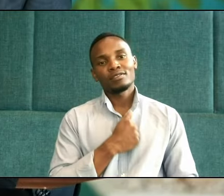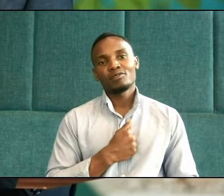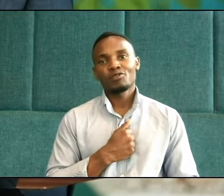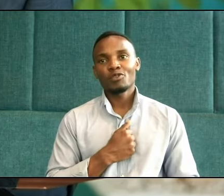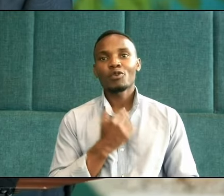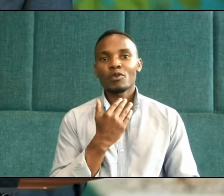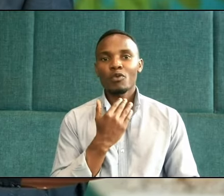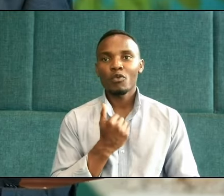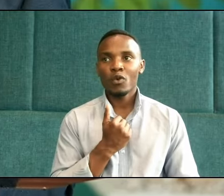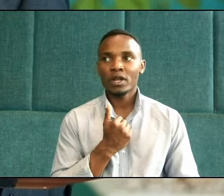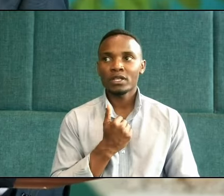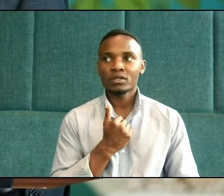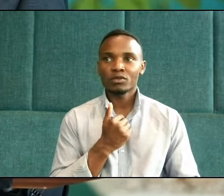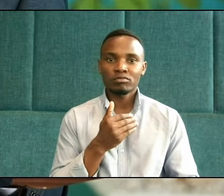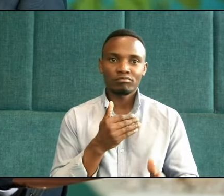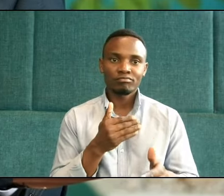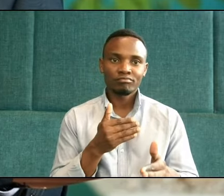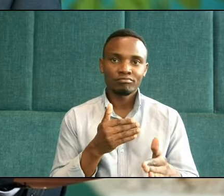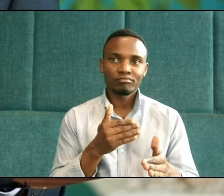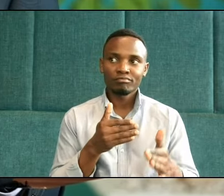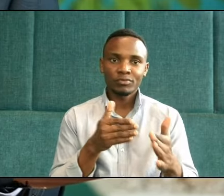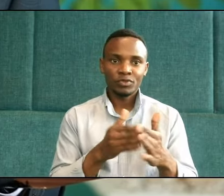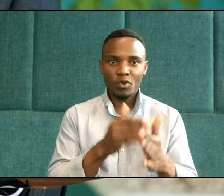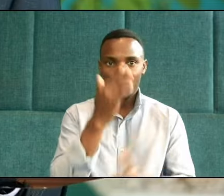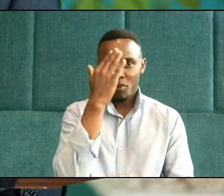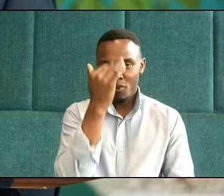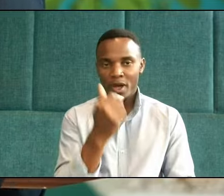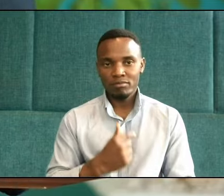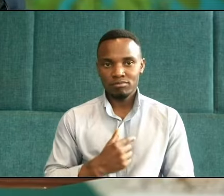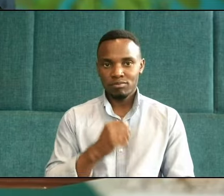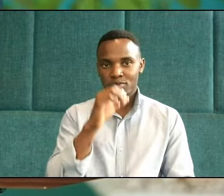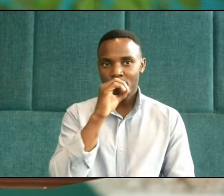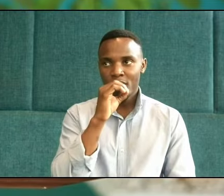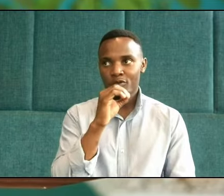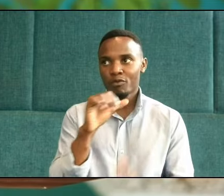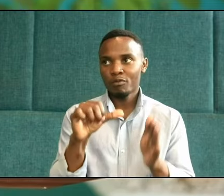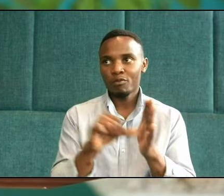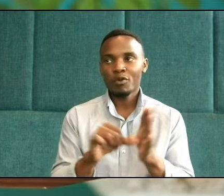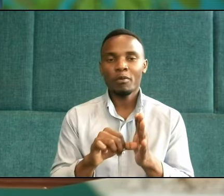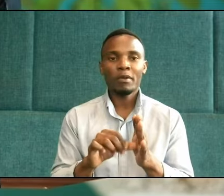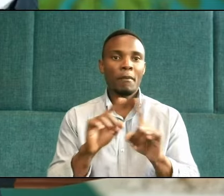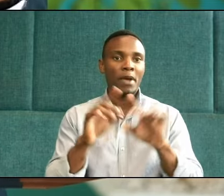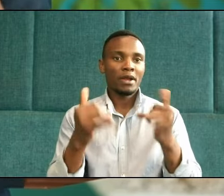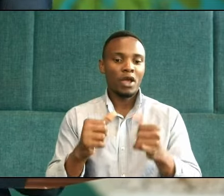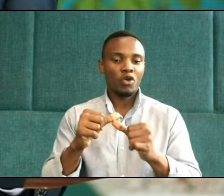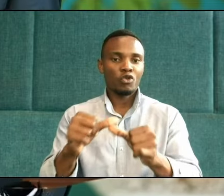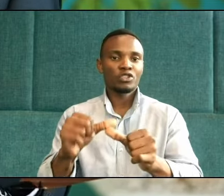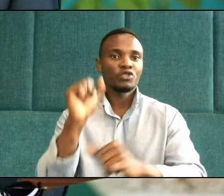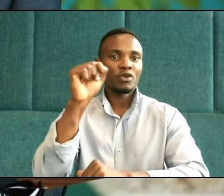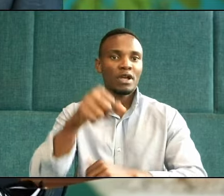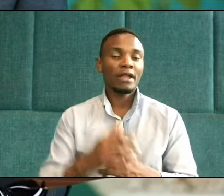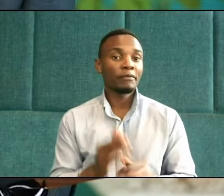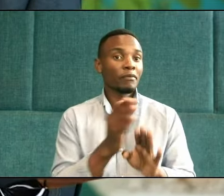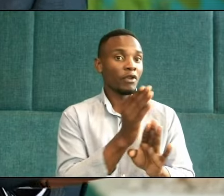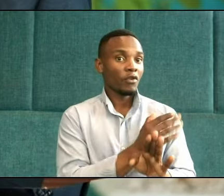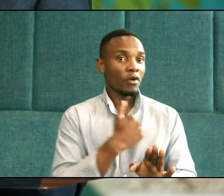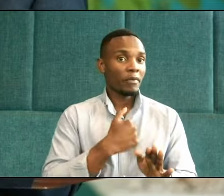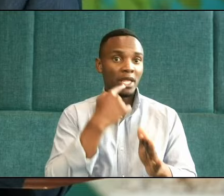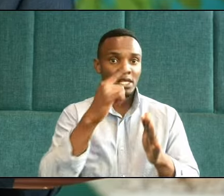break because of some logistic problems. Now we can continue. I said, we are saved through Christ's